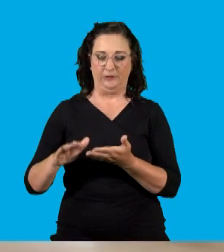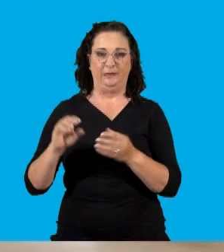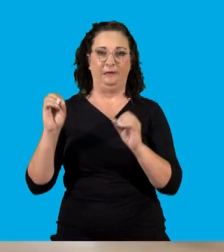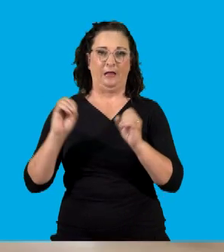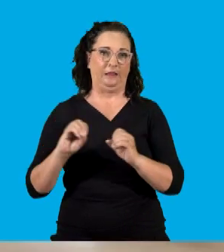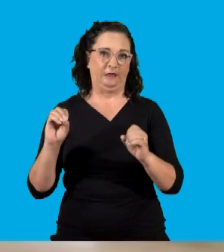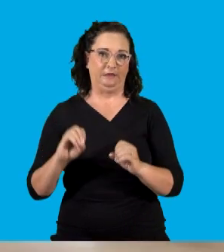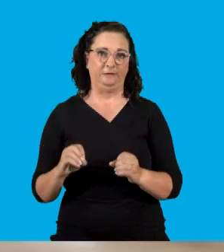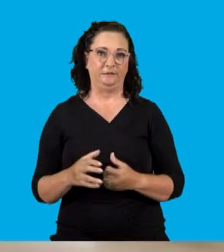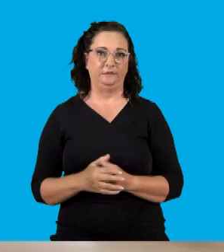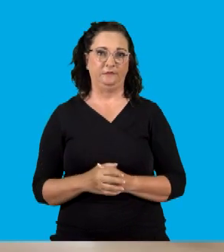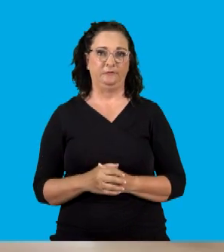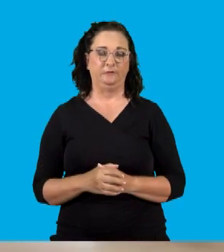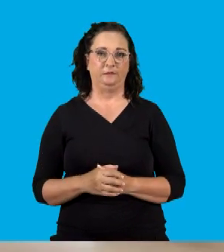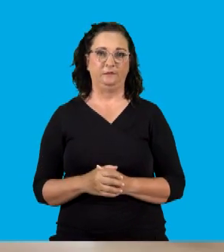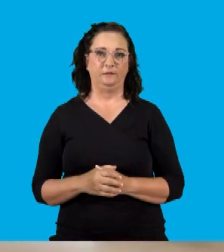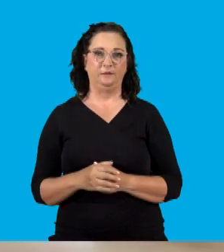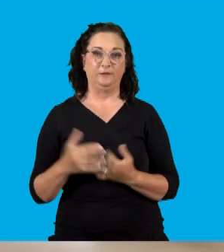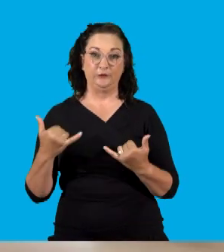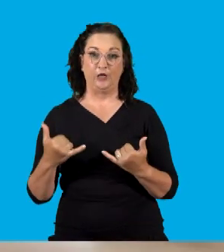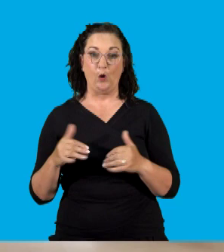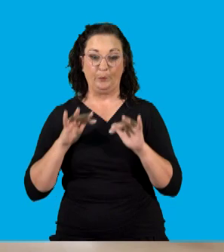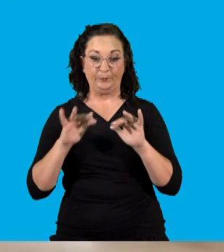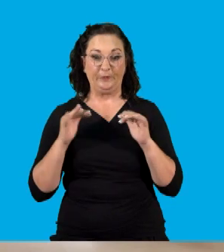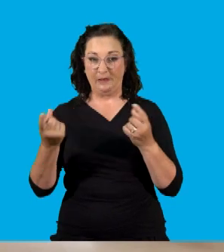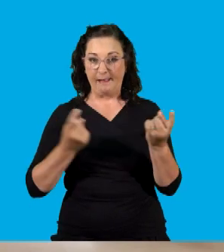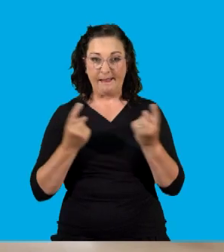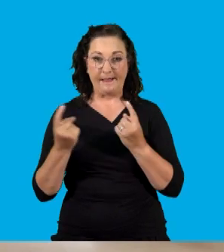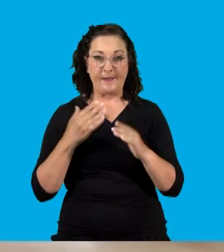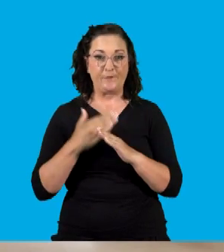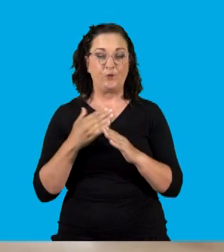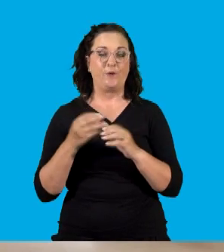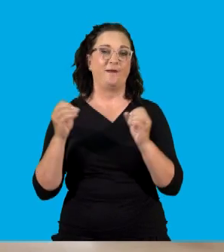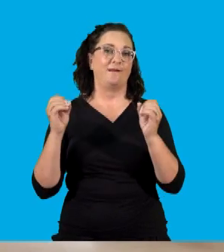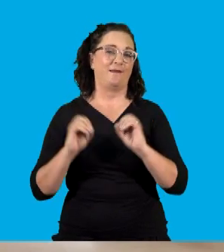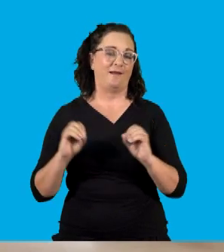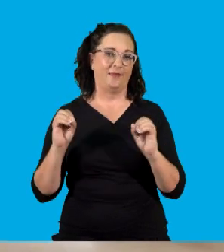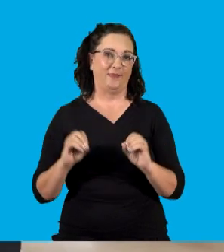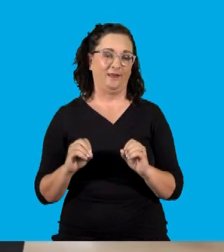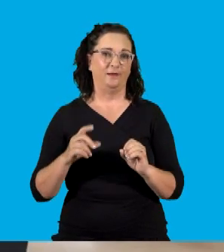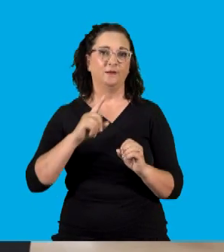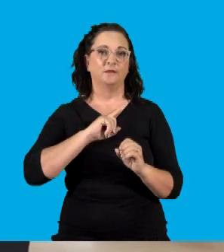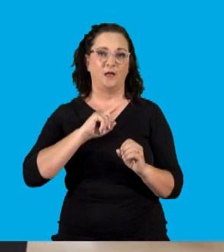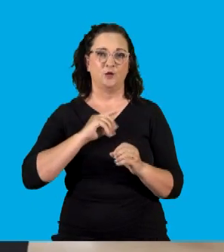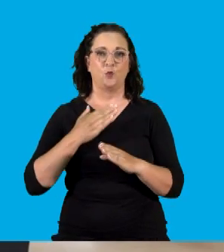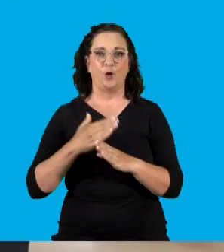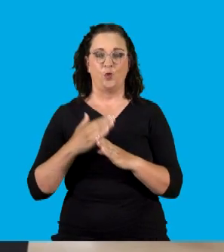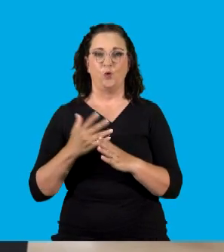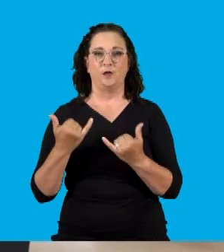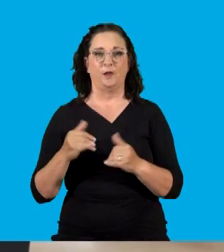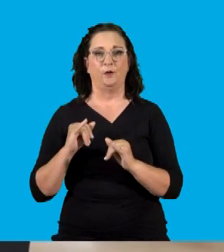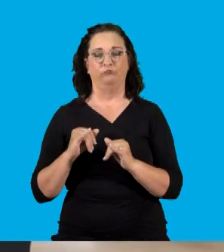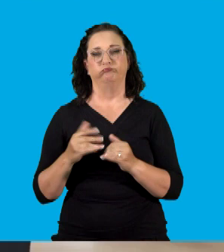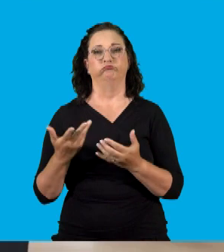in the workplace. So productivity is at a standstill. So it affects productivity in the